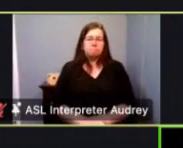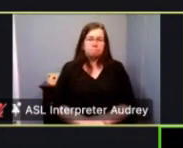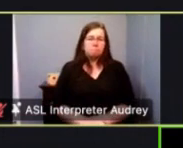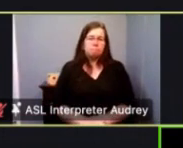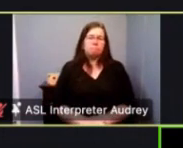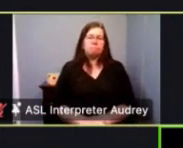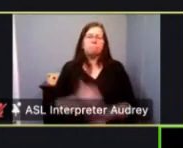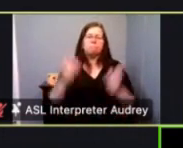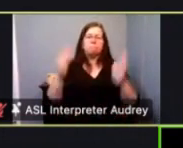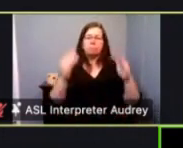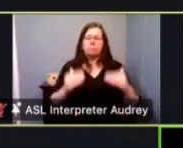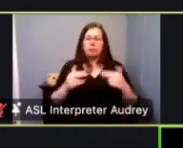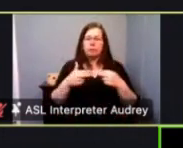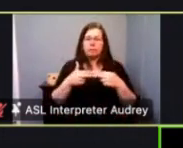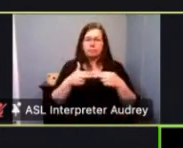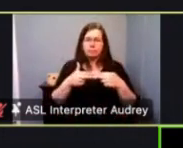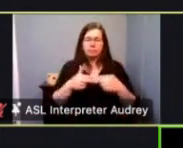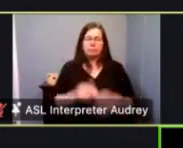Next slide.